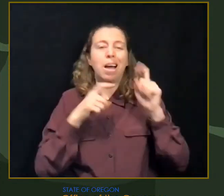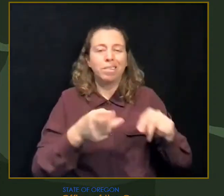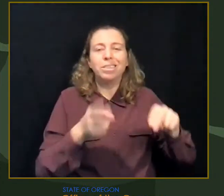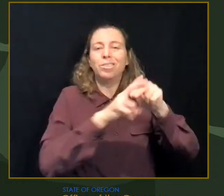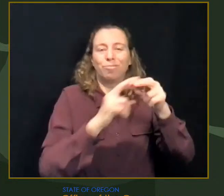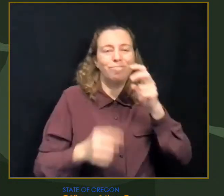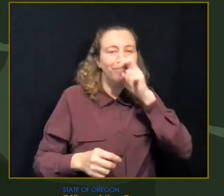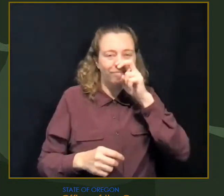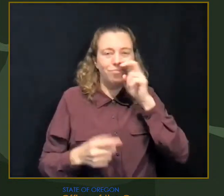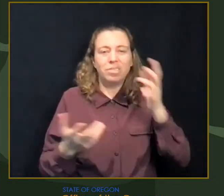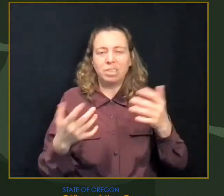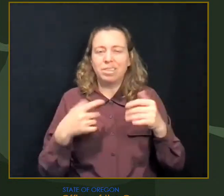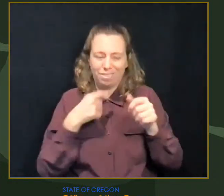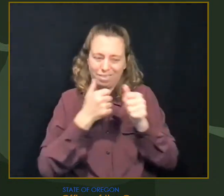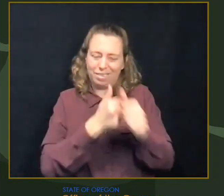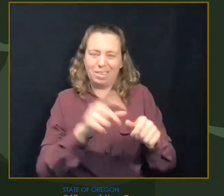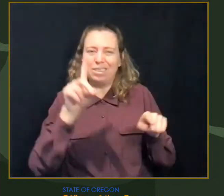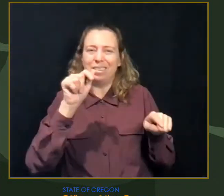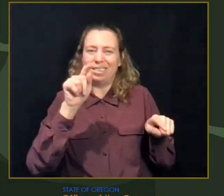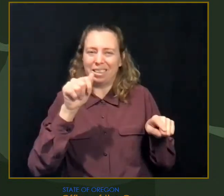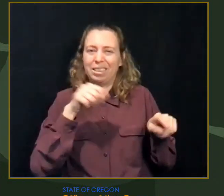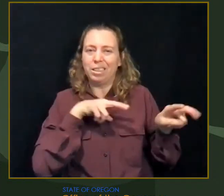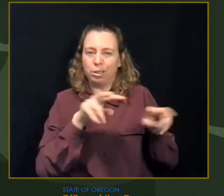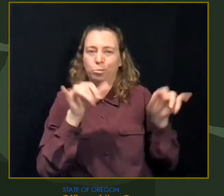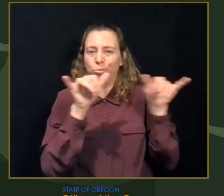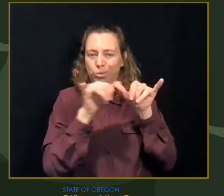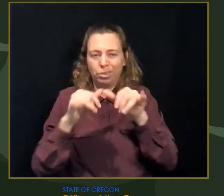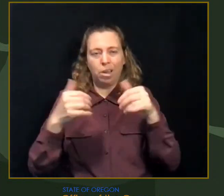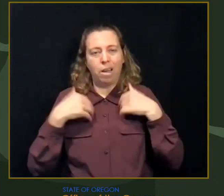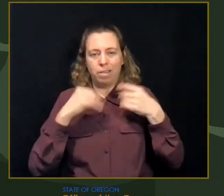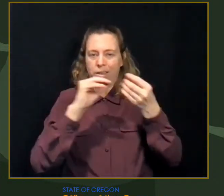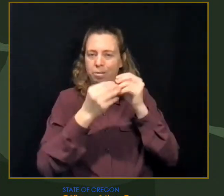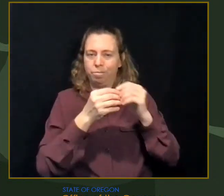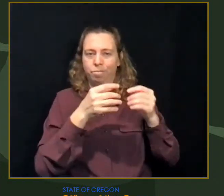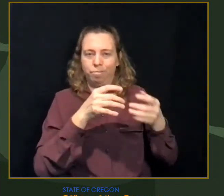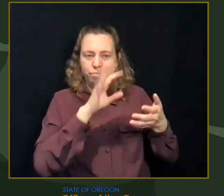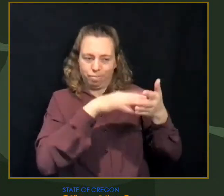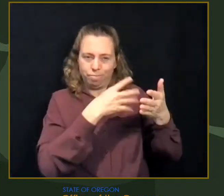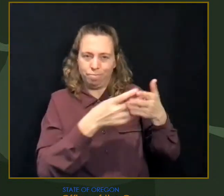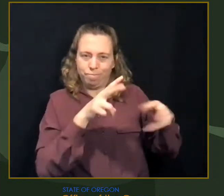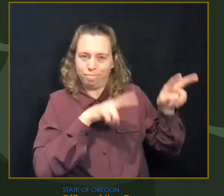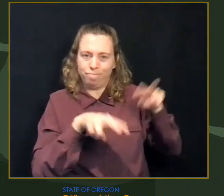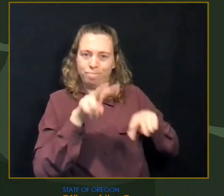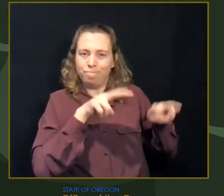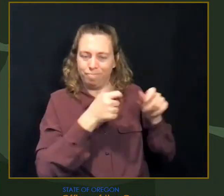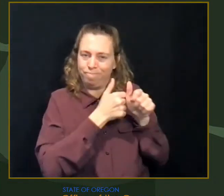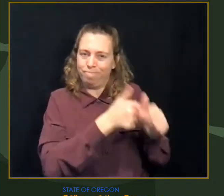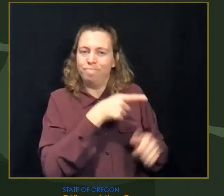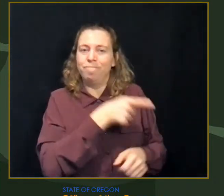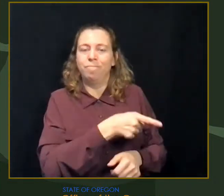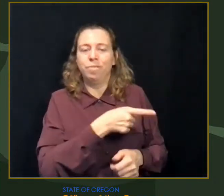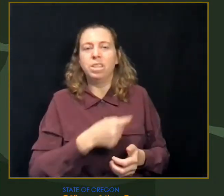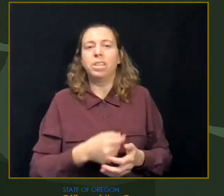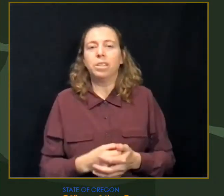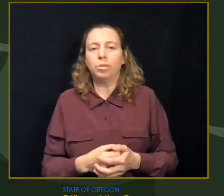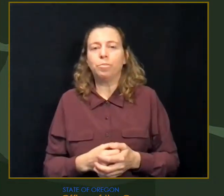those metrics. And I think you have to have some level,